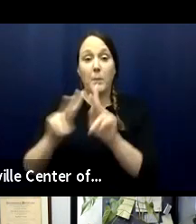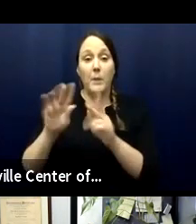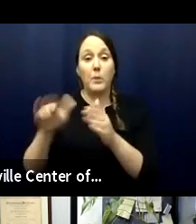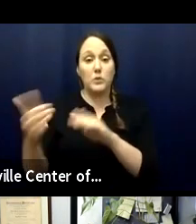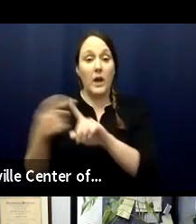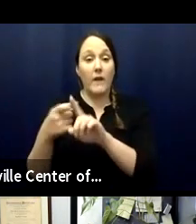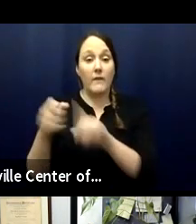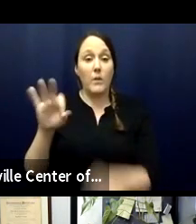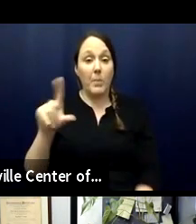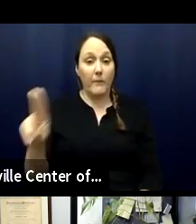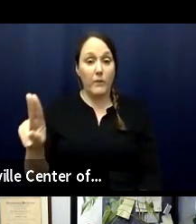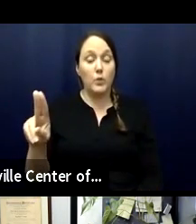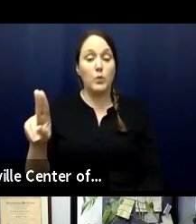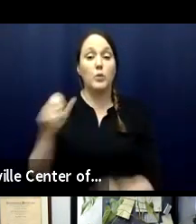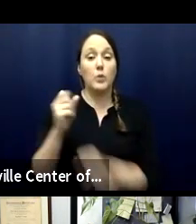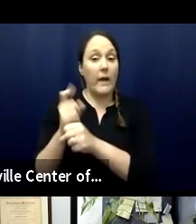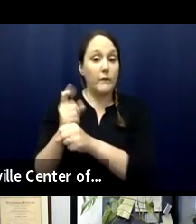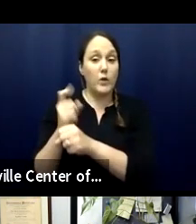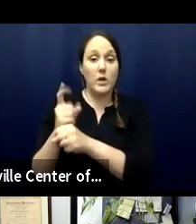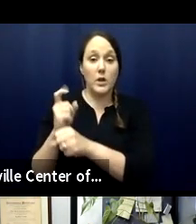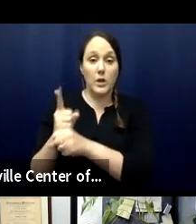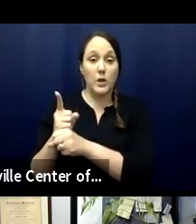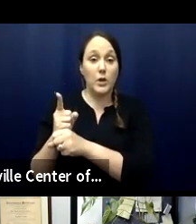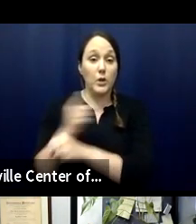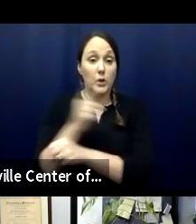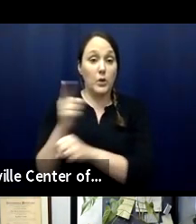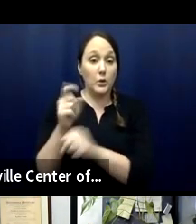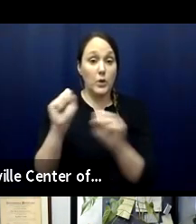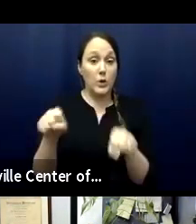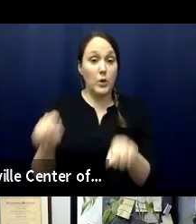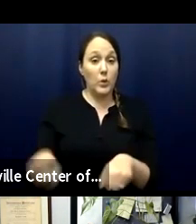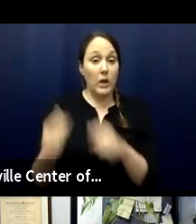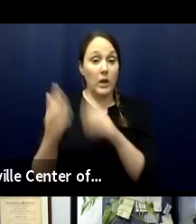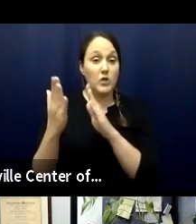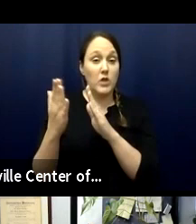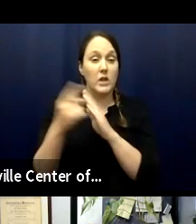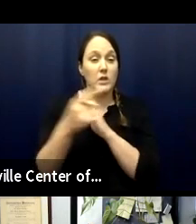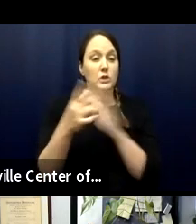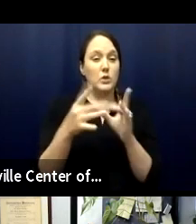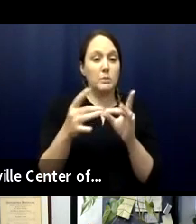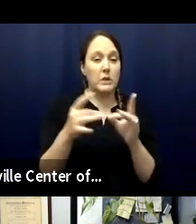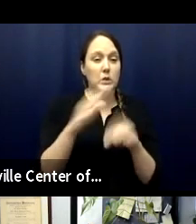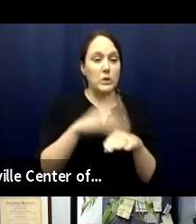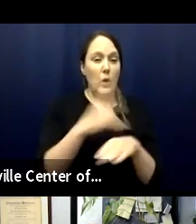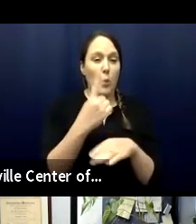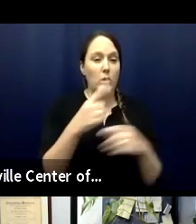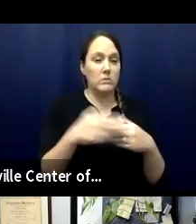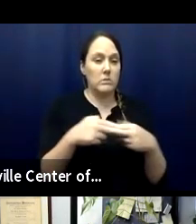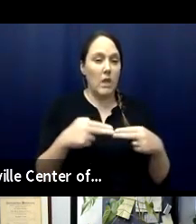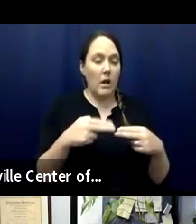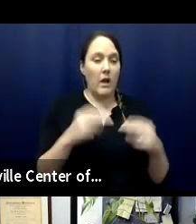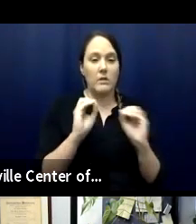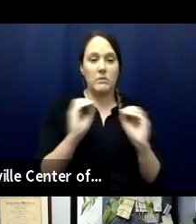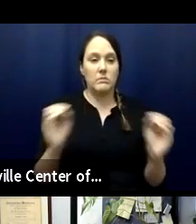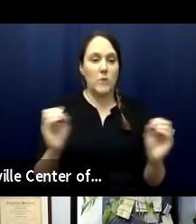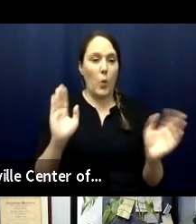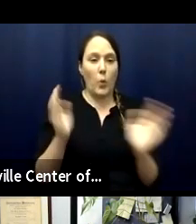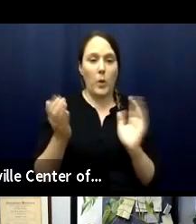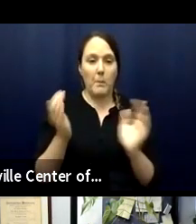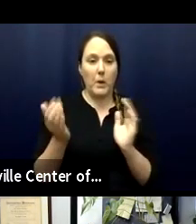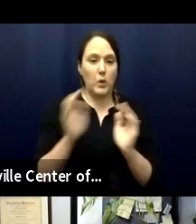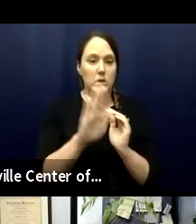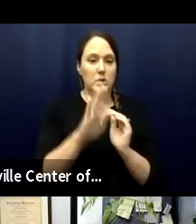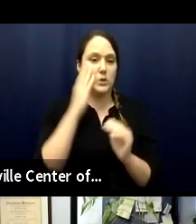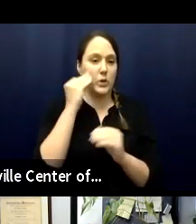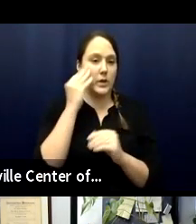true. I wonder if you can just address that, because you touched on it in one of your slides about there's basically no comparison in your